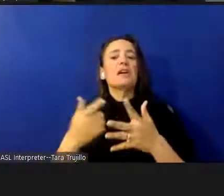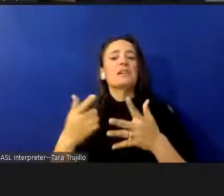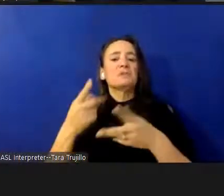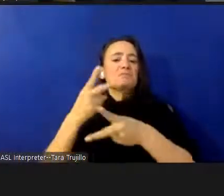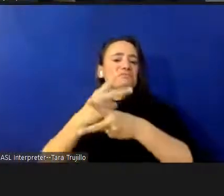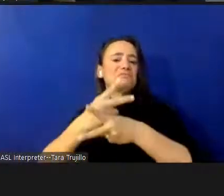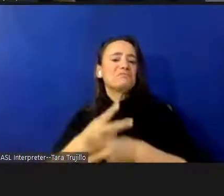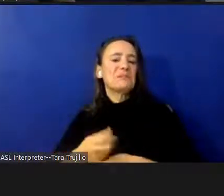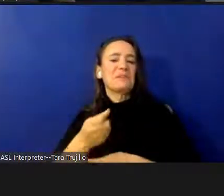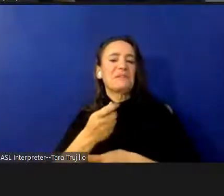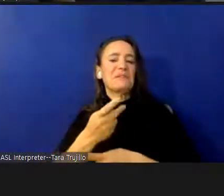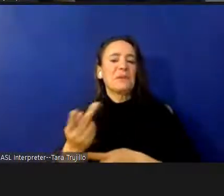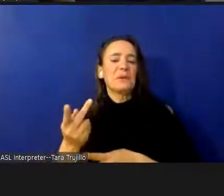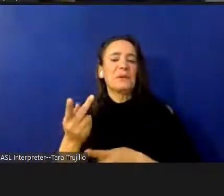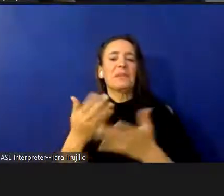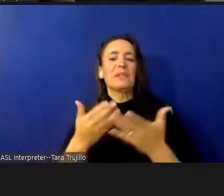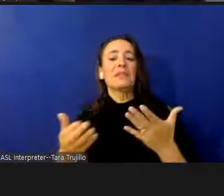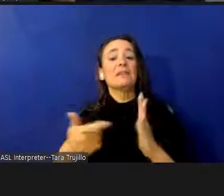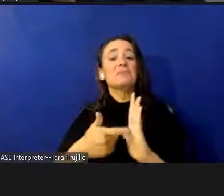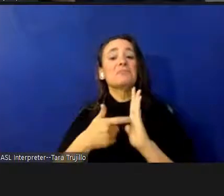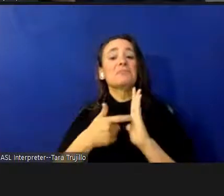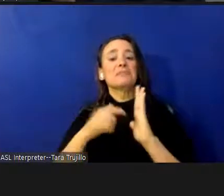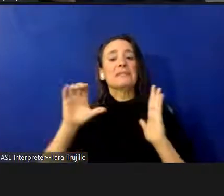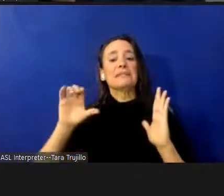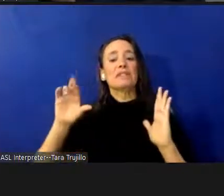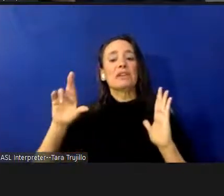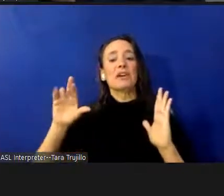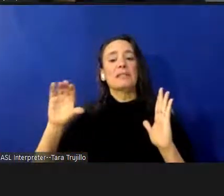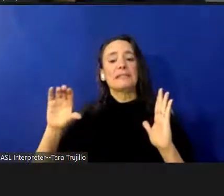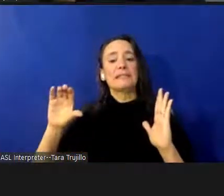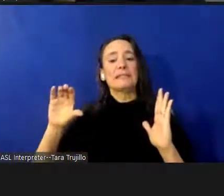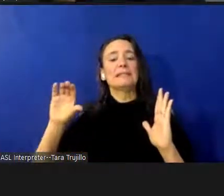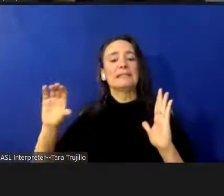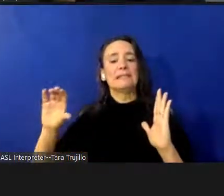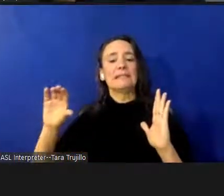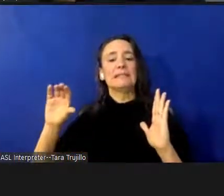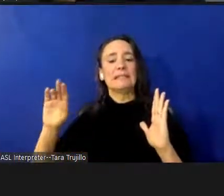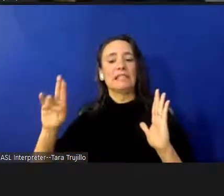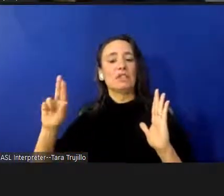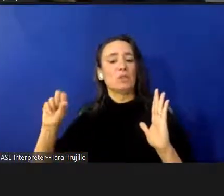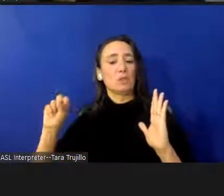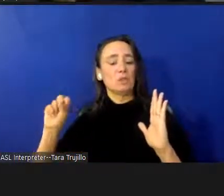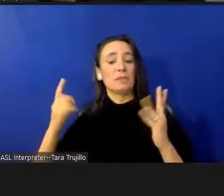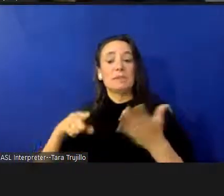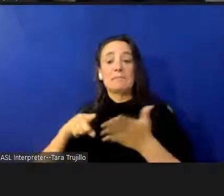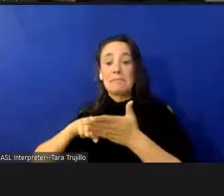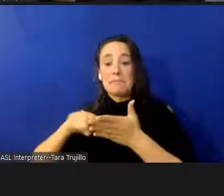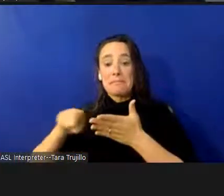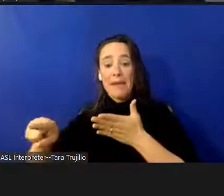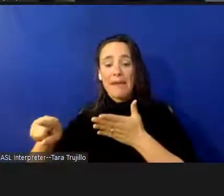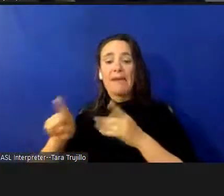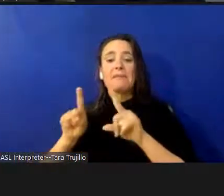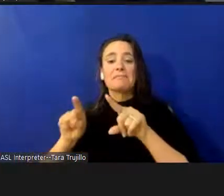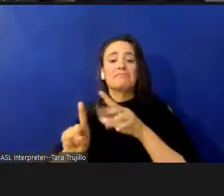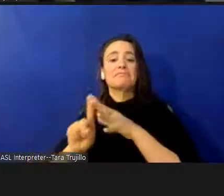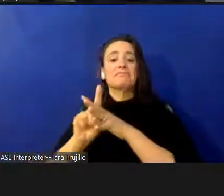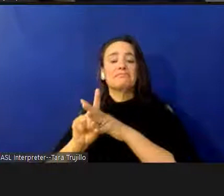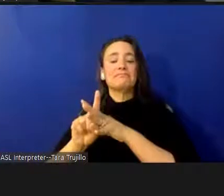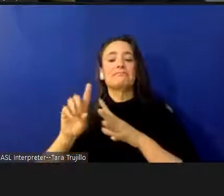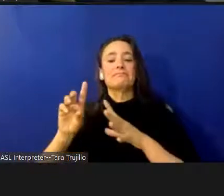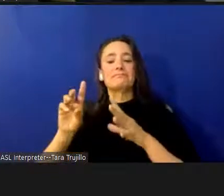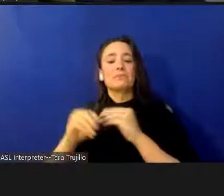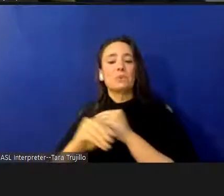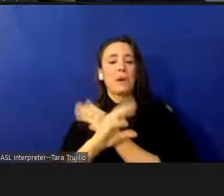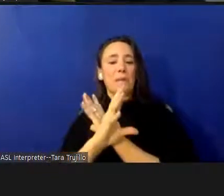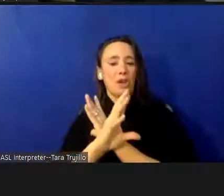needing CRC CEUs, after you pay the session fee and attend the webinar, you'll be sent a short quiz. Once the entire series